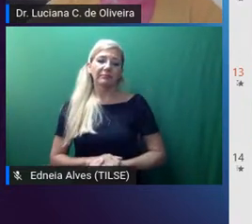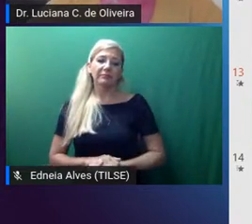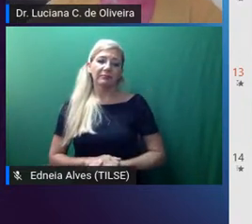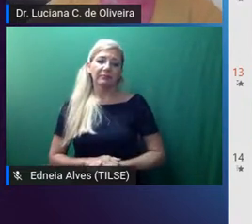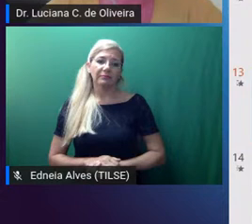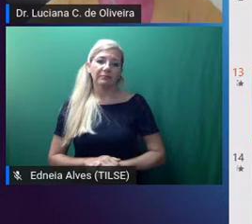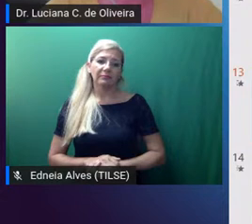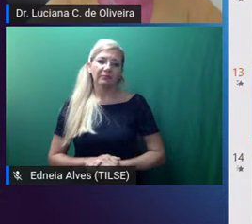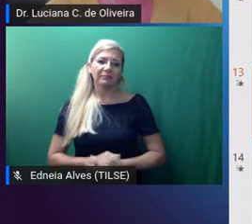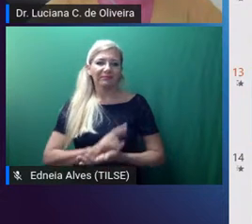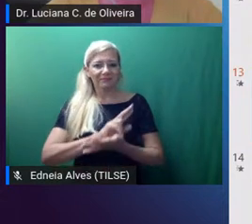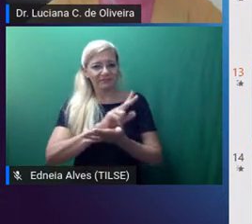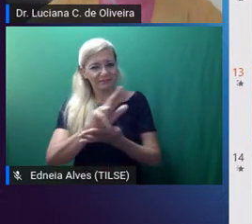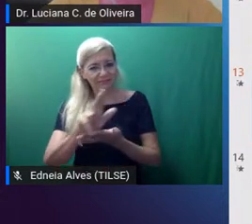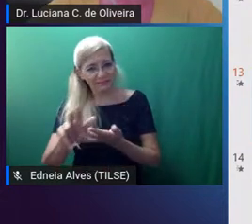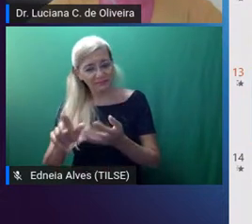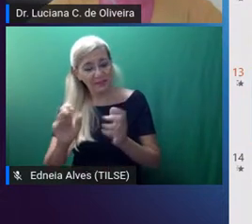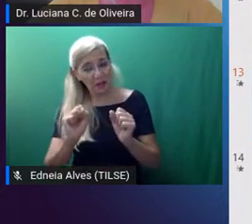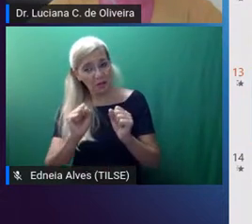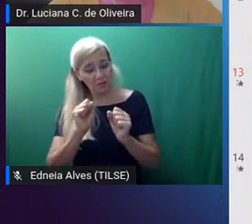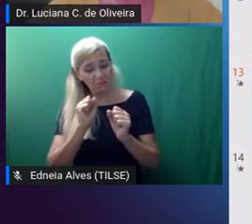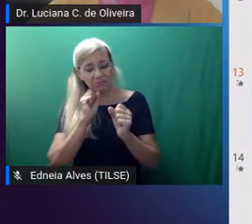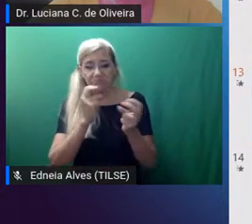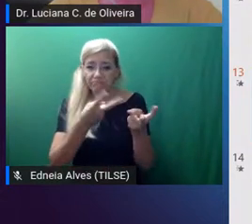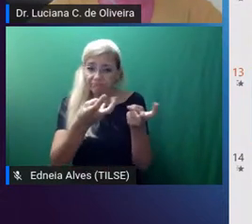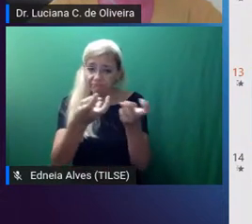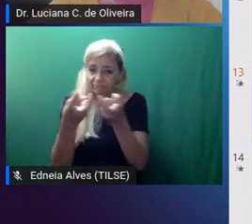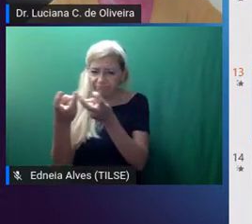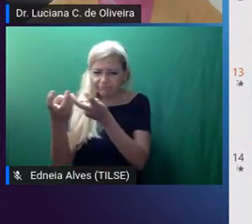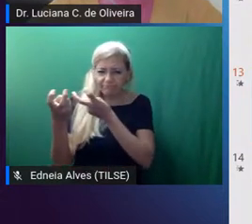some of you can provide some ideas.